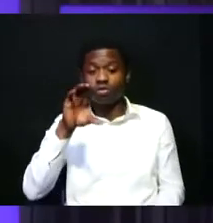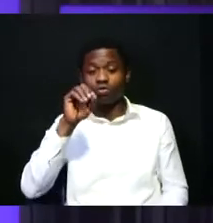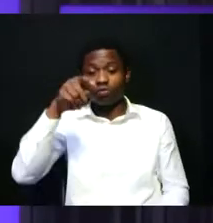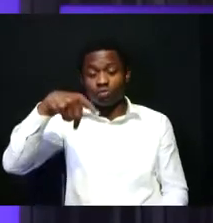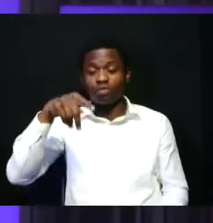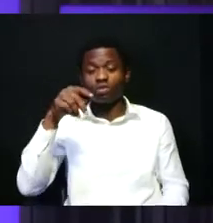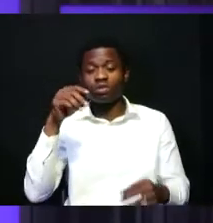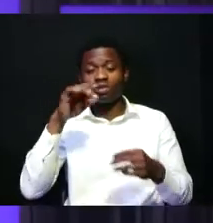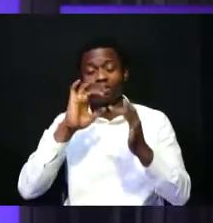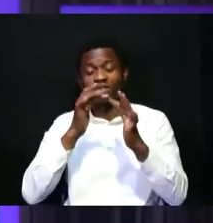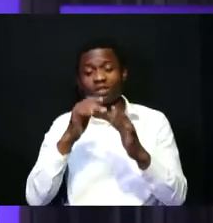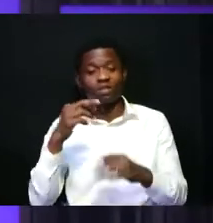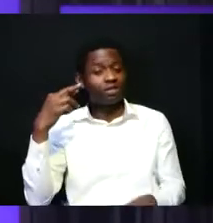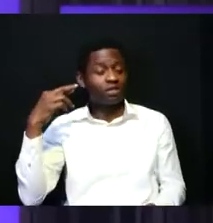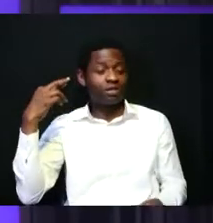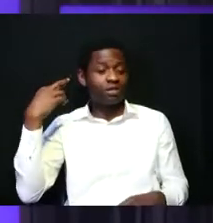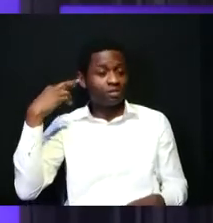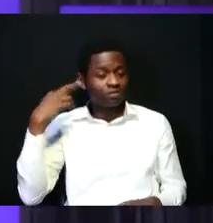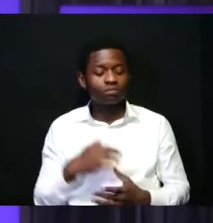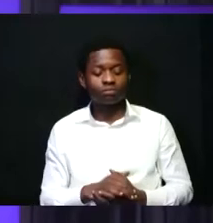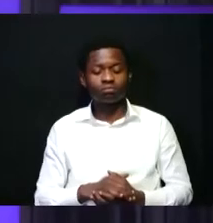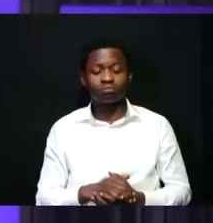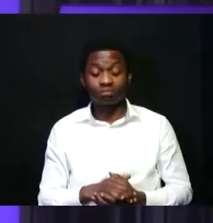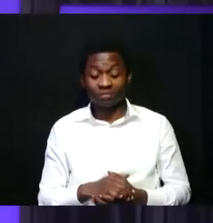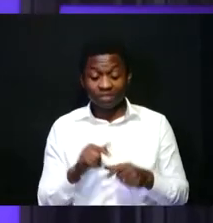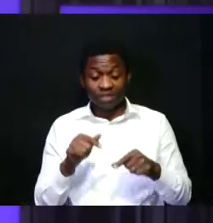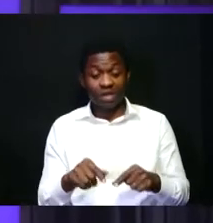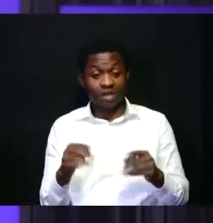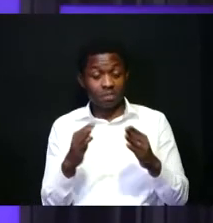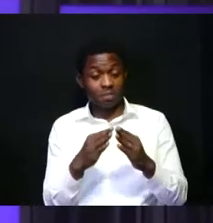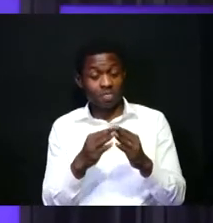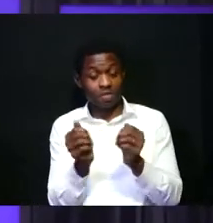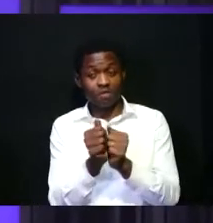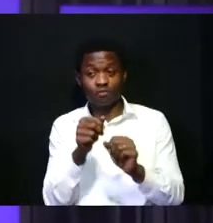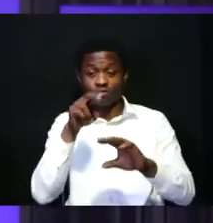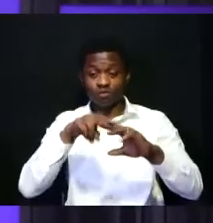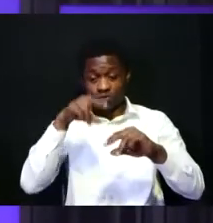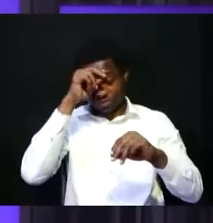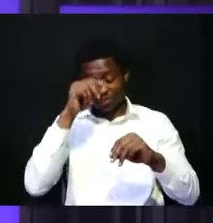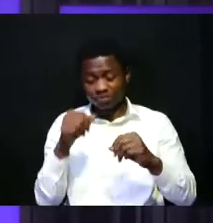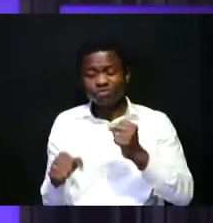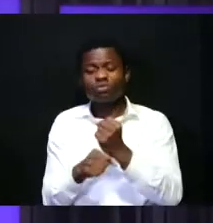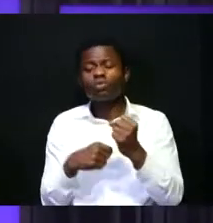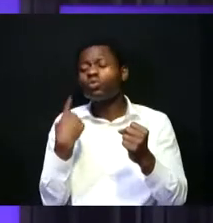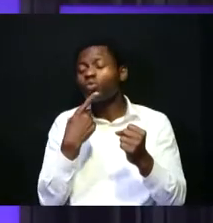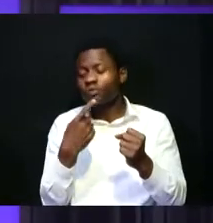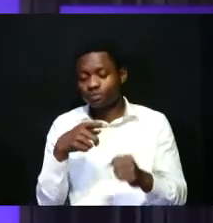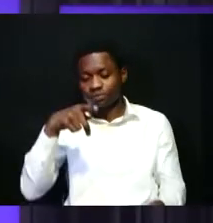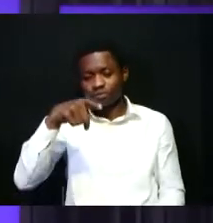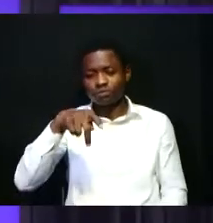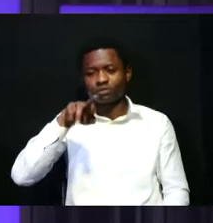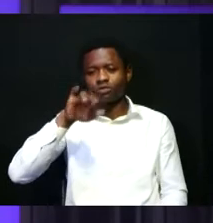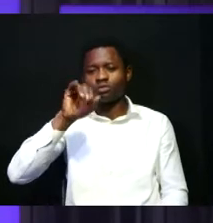online radio. The special service with the chairman of the Church of Pentecost is sponsored by Priority